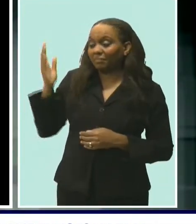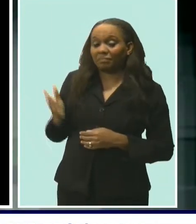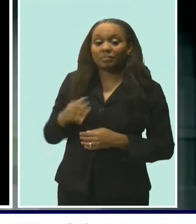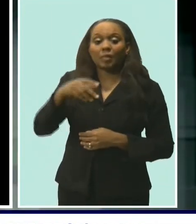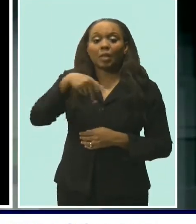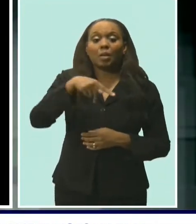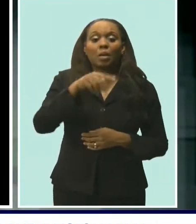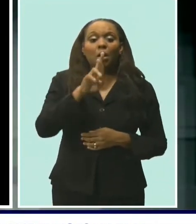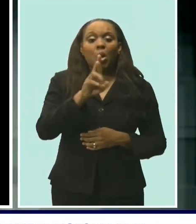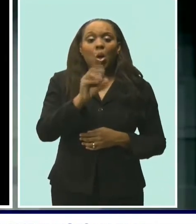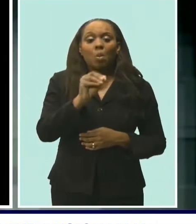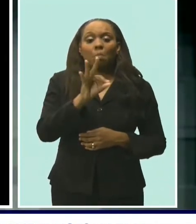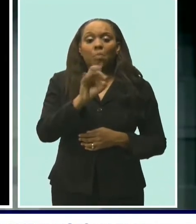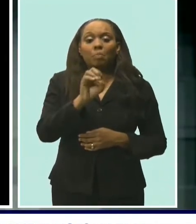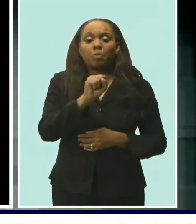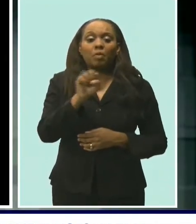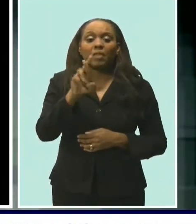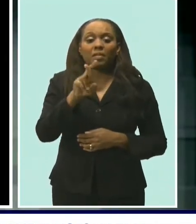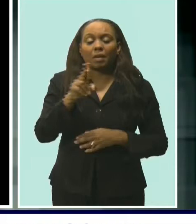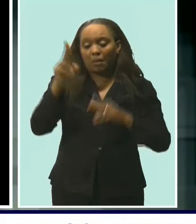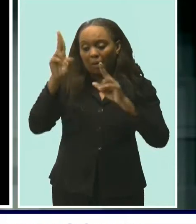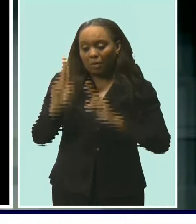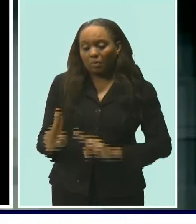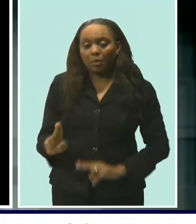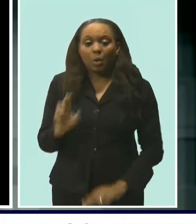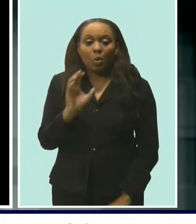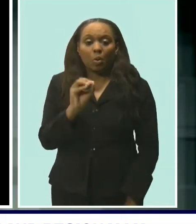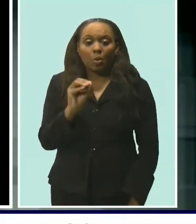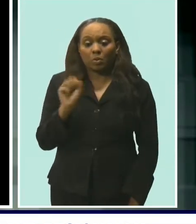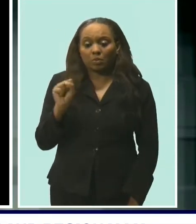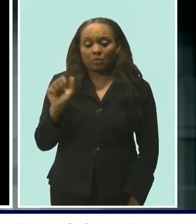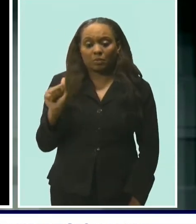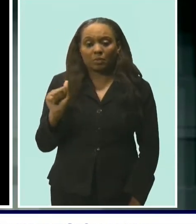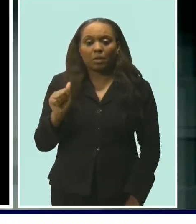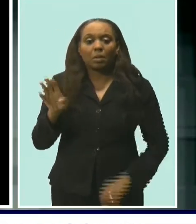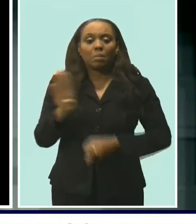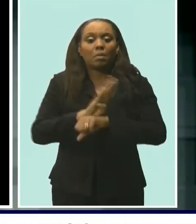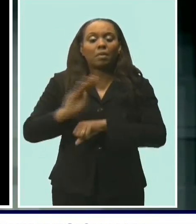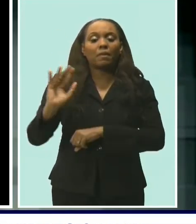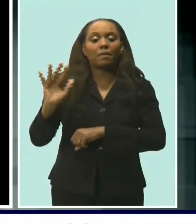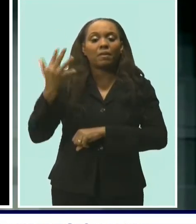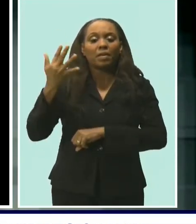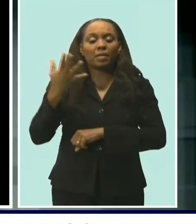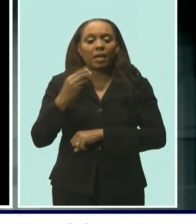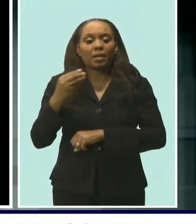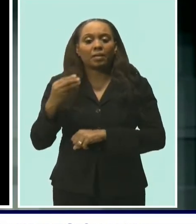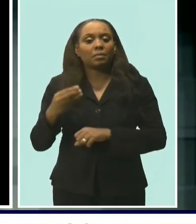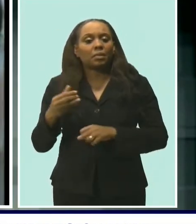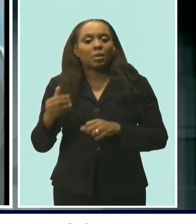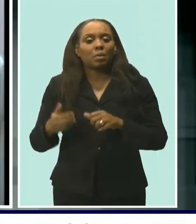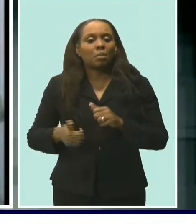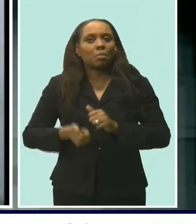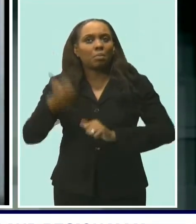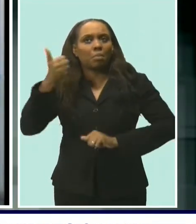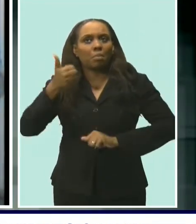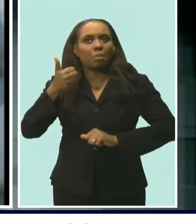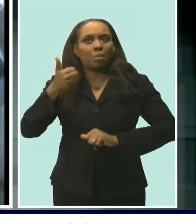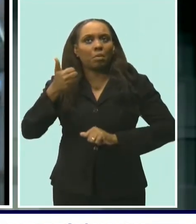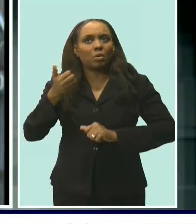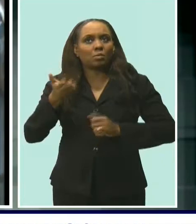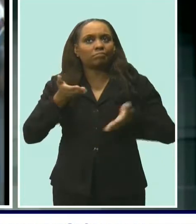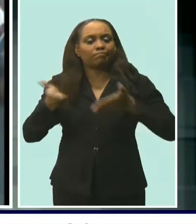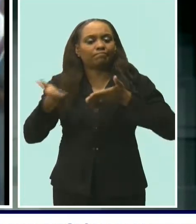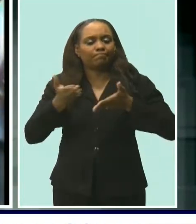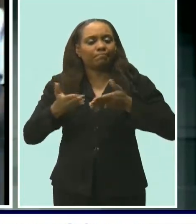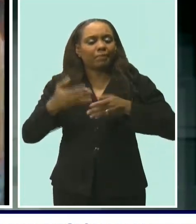the Honourable Owen Seymour Arthur was Barbados's fifth and longest-serving Prime Minister, having held the position